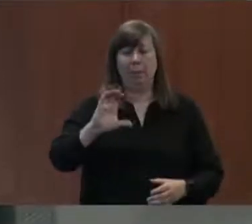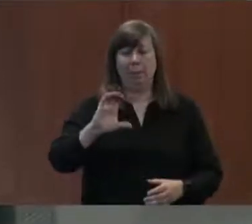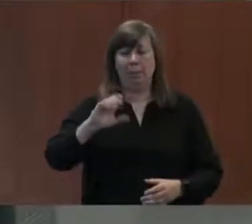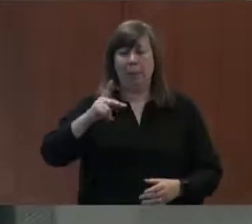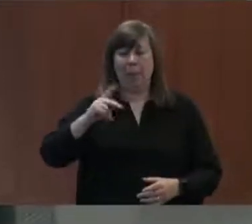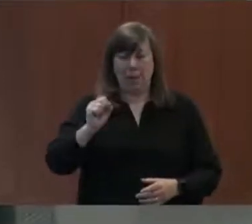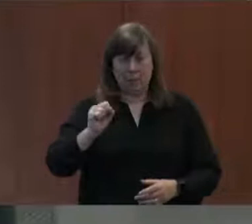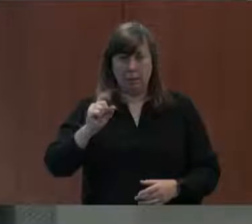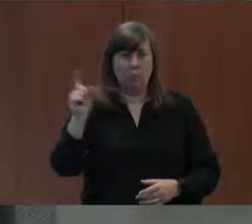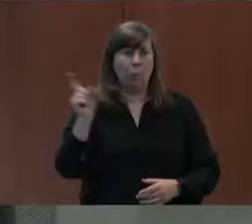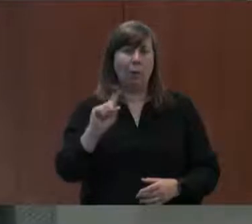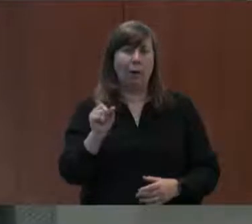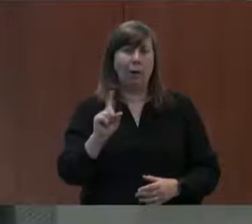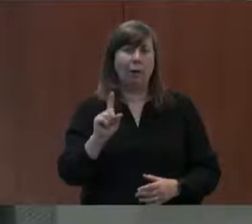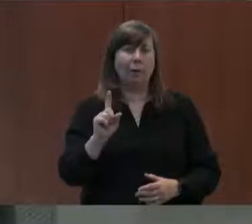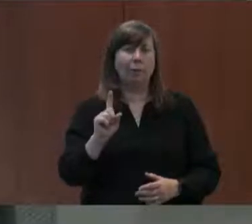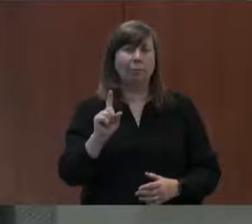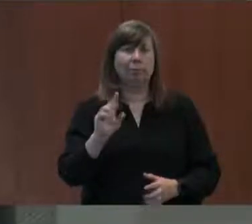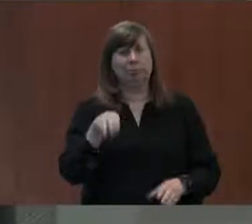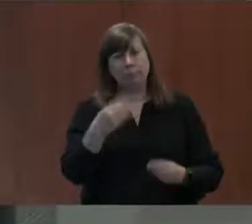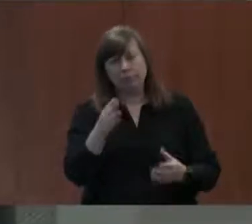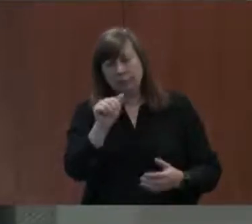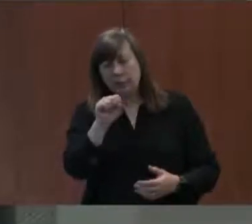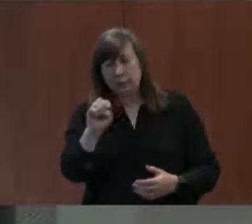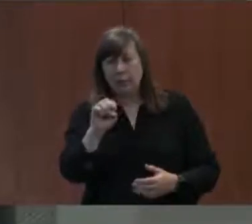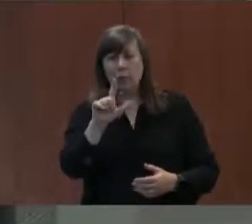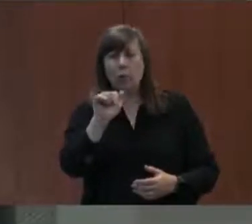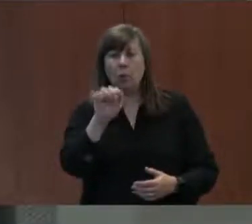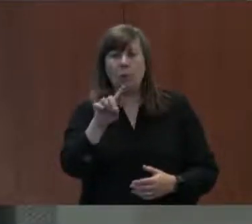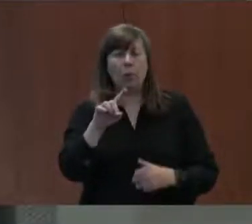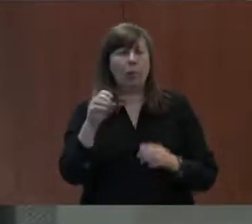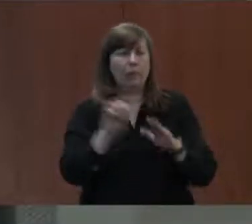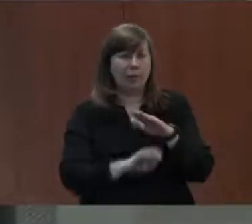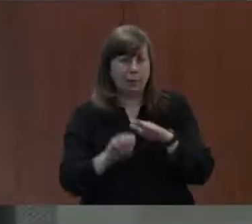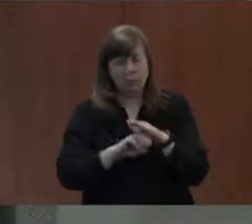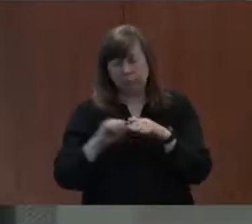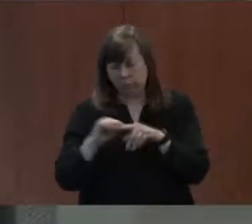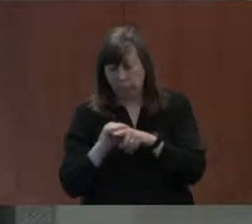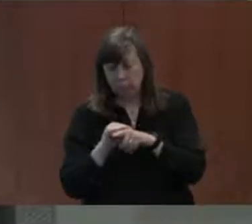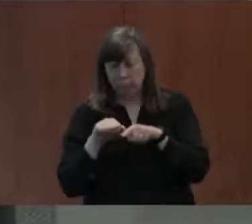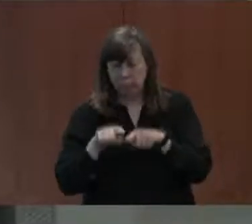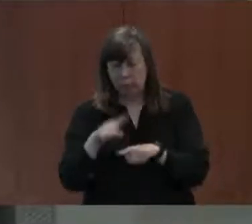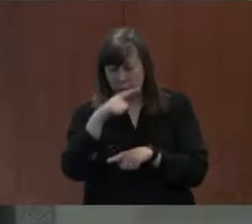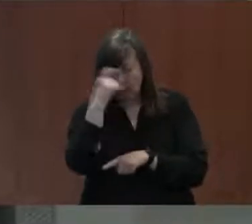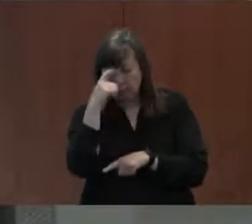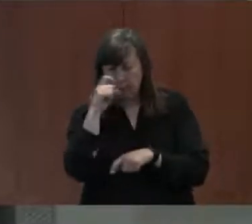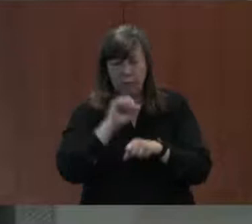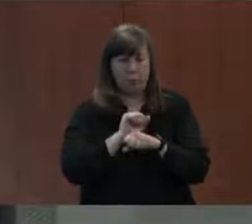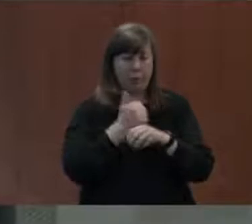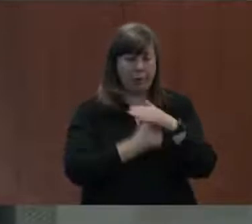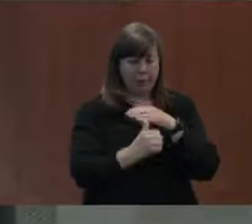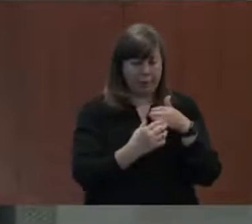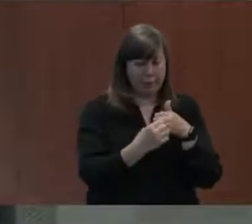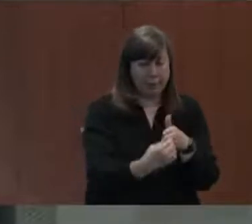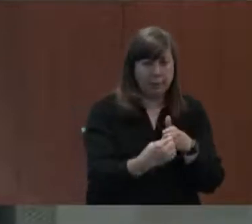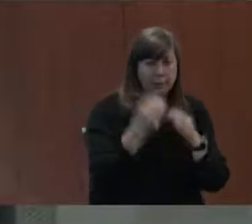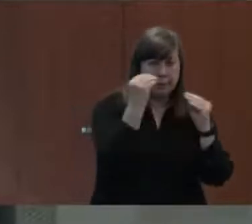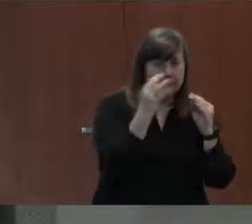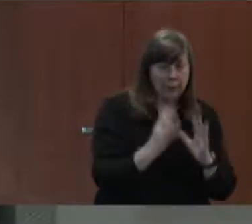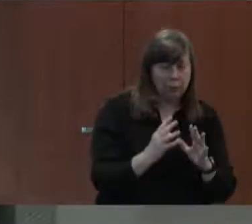WCPS, where they will be given a caseload at the elementary level. They're trained throughout the summer. They'll work under the guidance of a